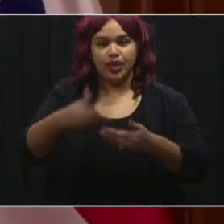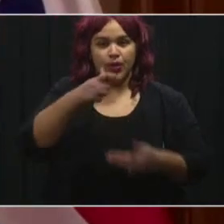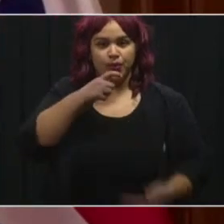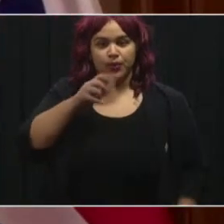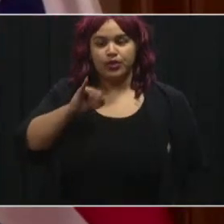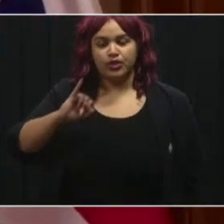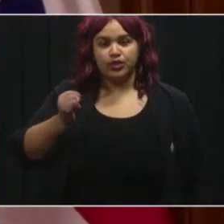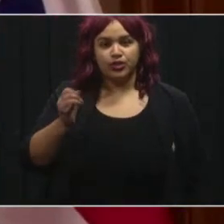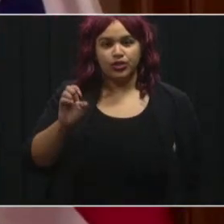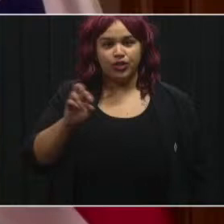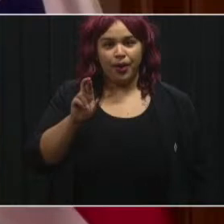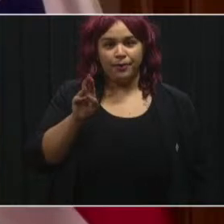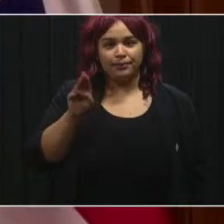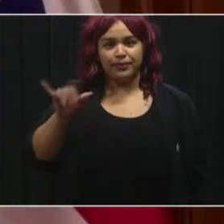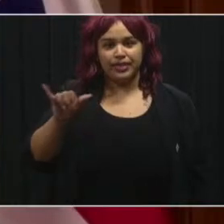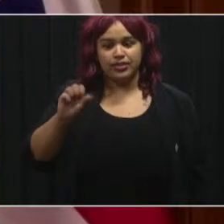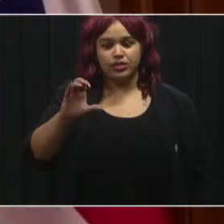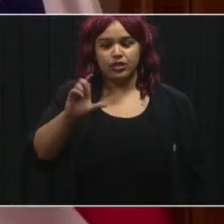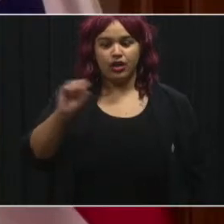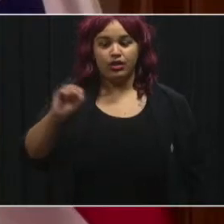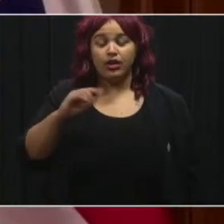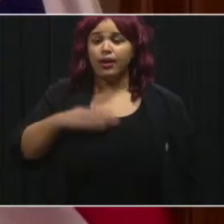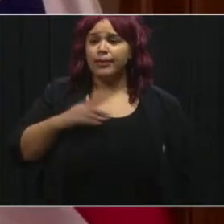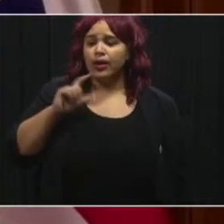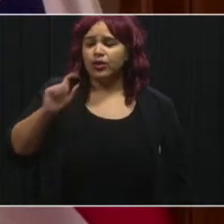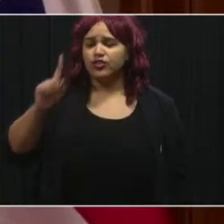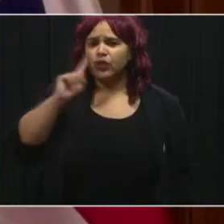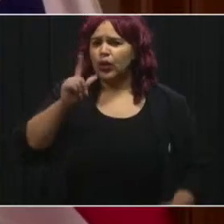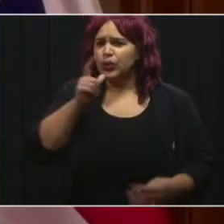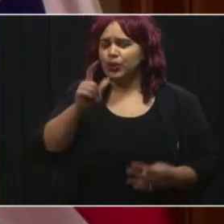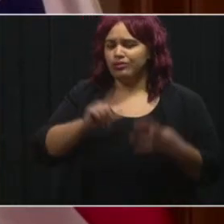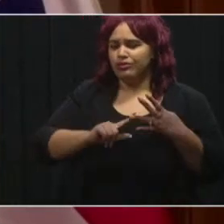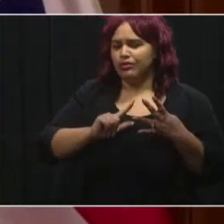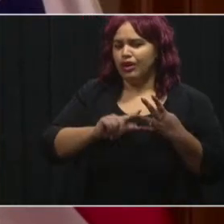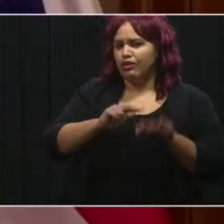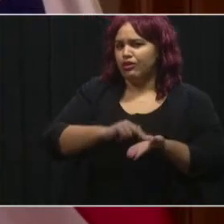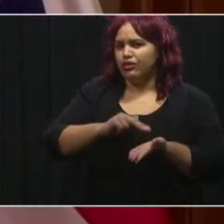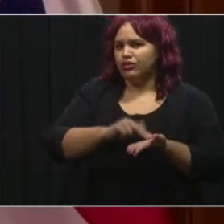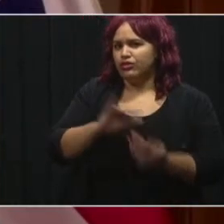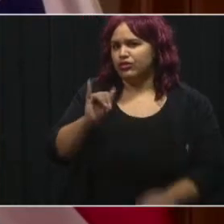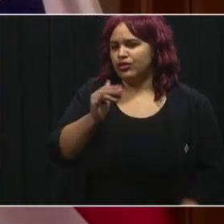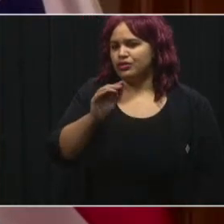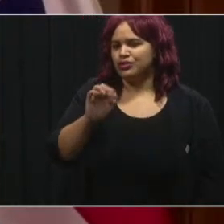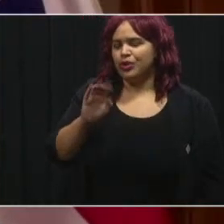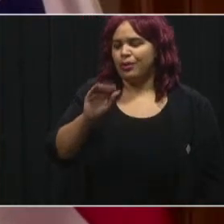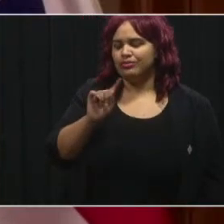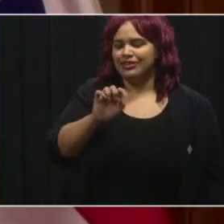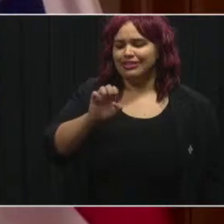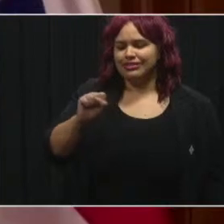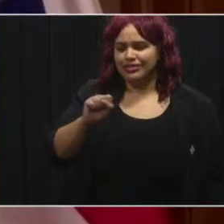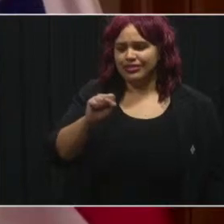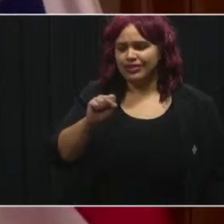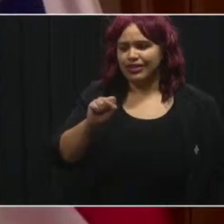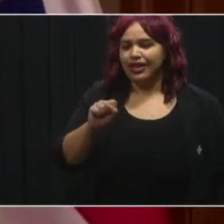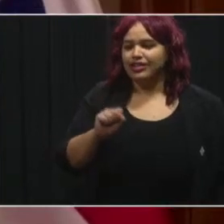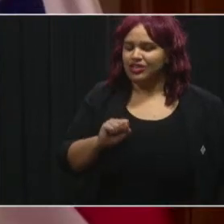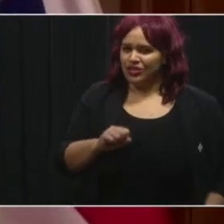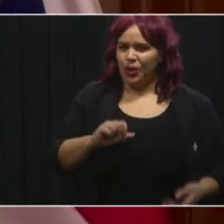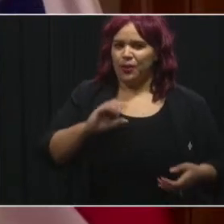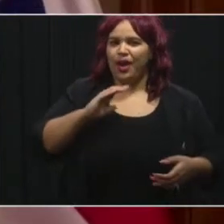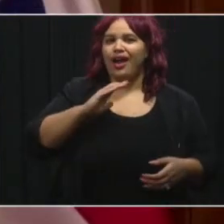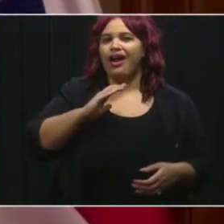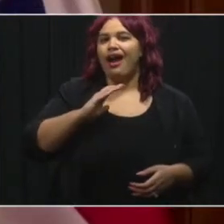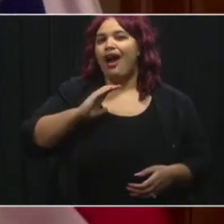Yeah, this question is for Joe Bates. Joe, I'm kind of wanting to compare notes a little bit, seeing as we're a neighboring county